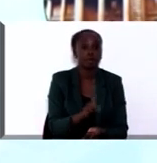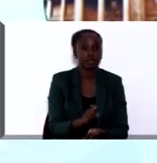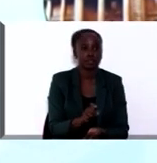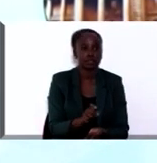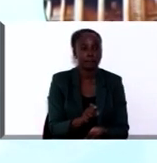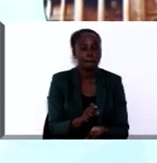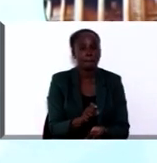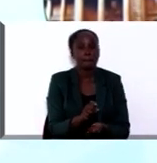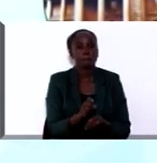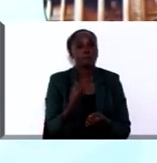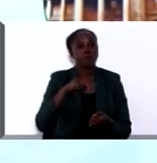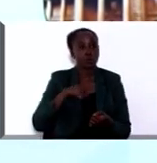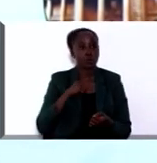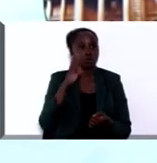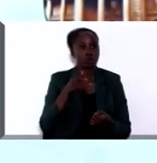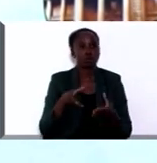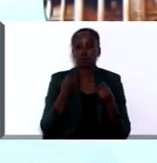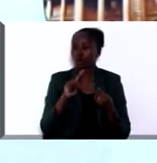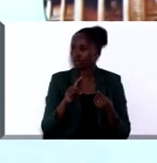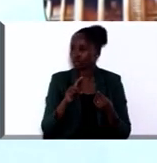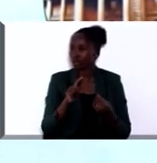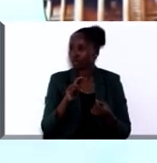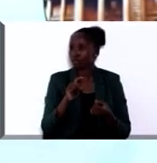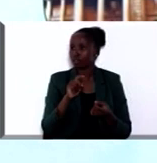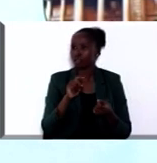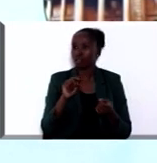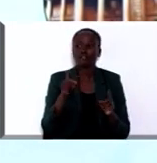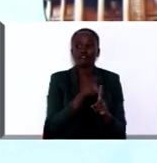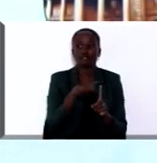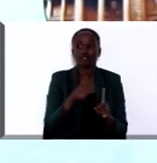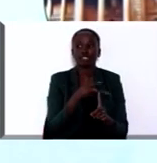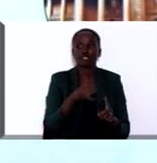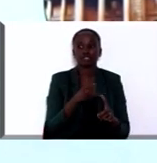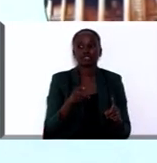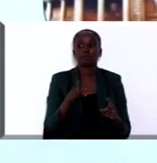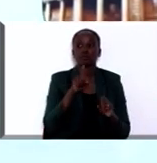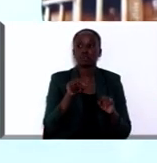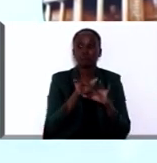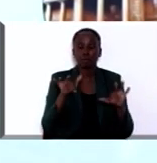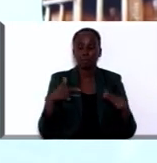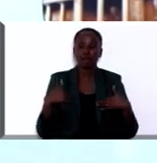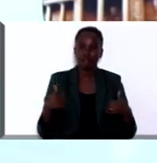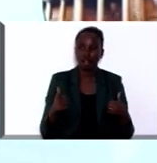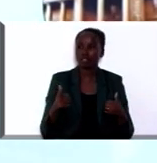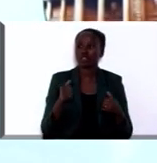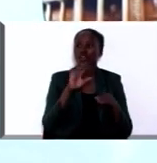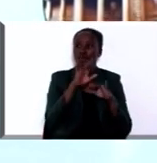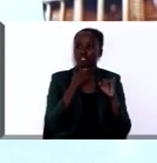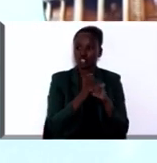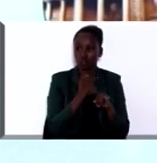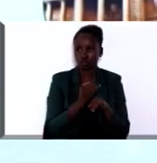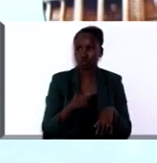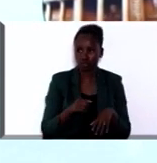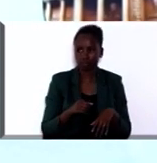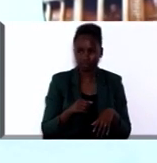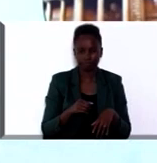out victim-friendly facilities in our police stations and public health institutions. We